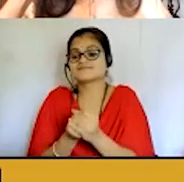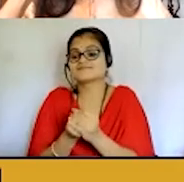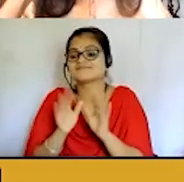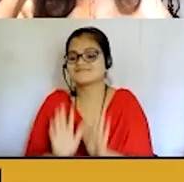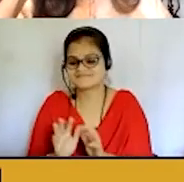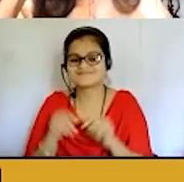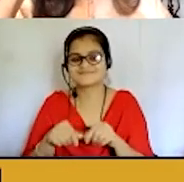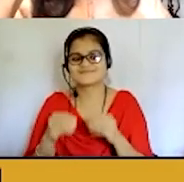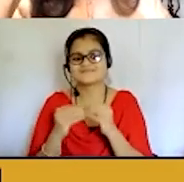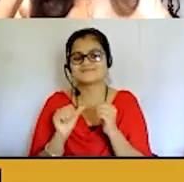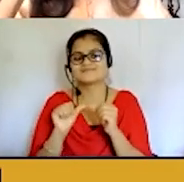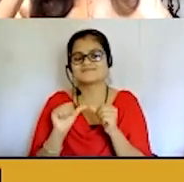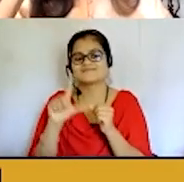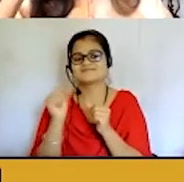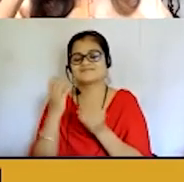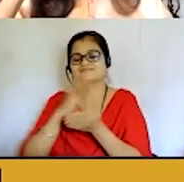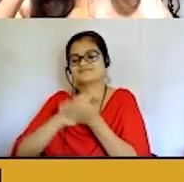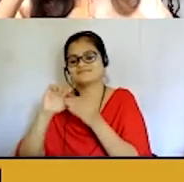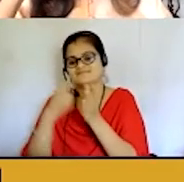Baluchari.